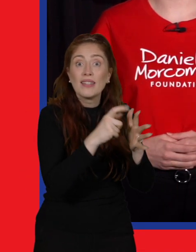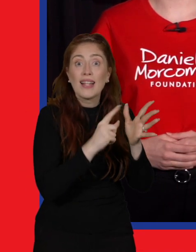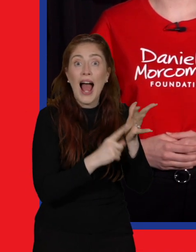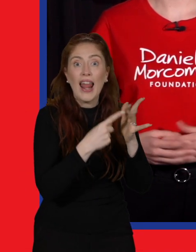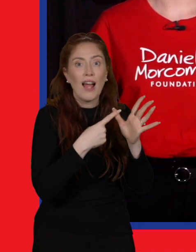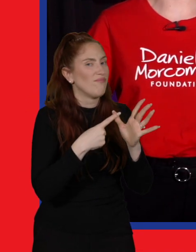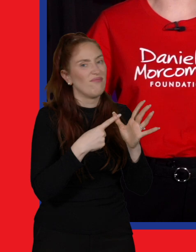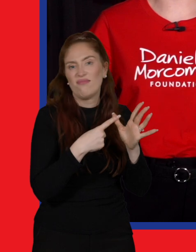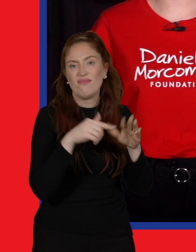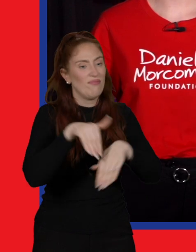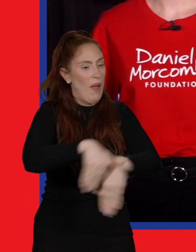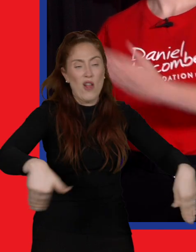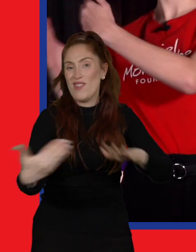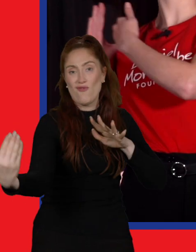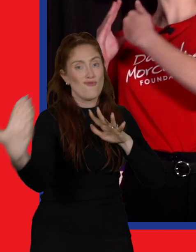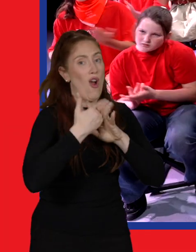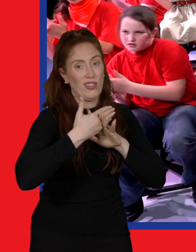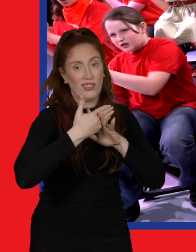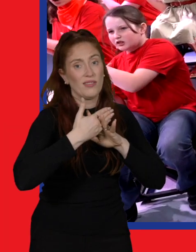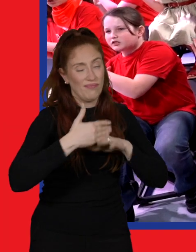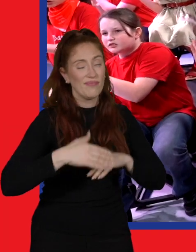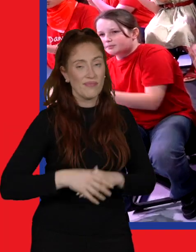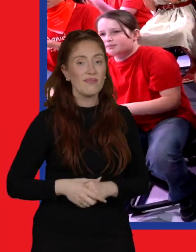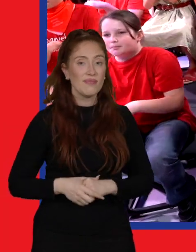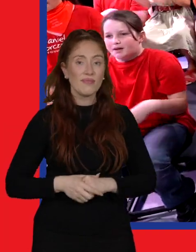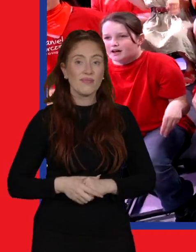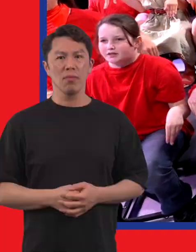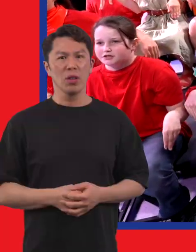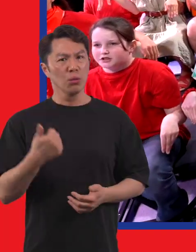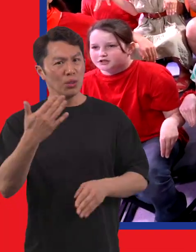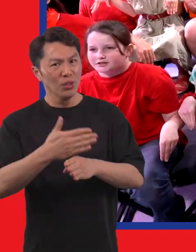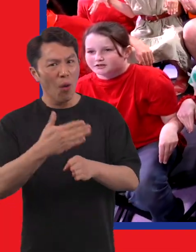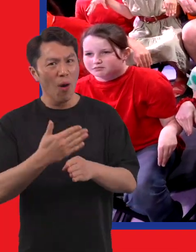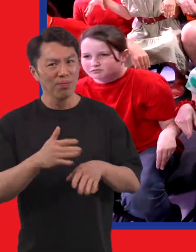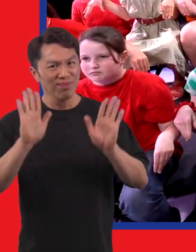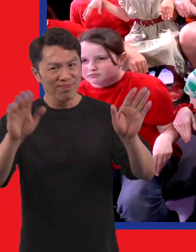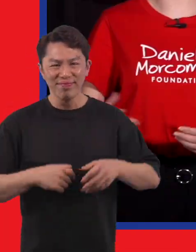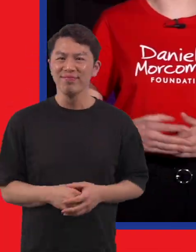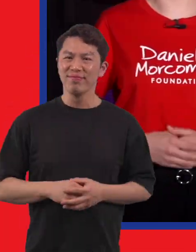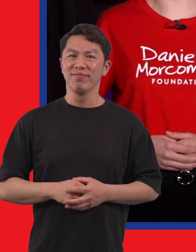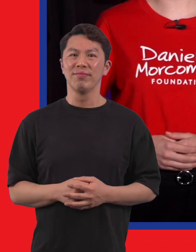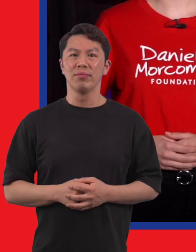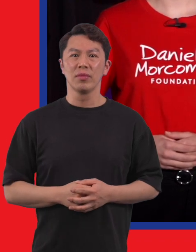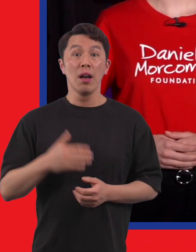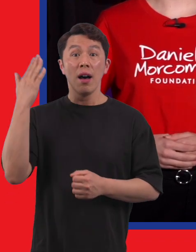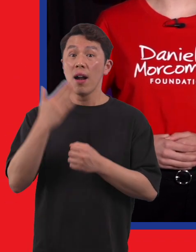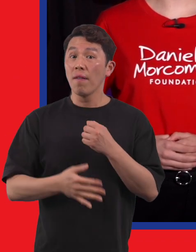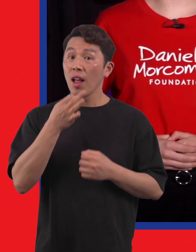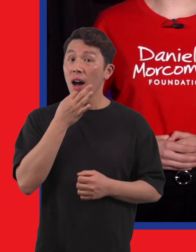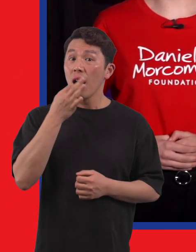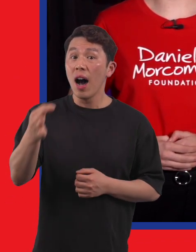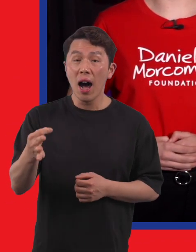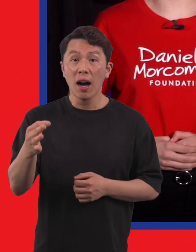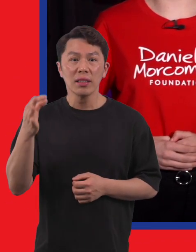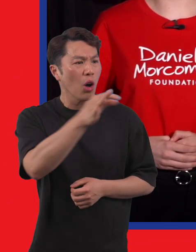consent? Everybody? Cross boundaries. Boundaries. Great work, everyone. Hayley